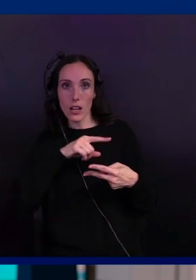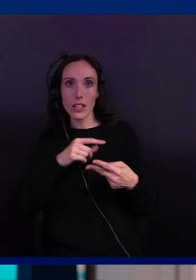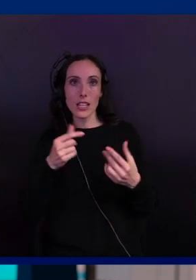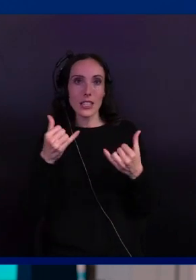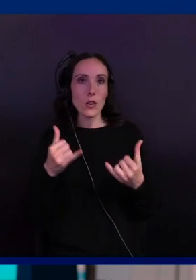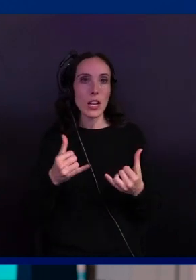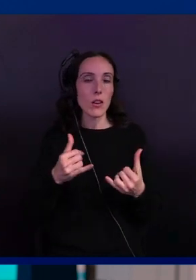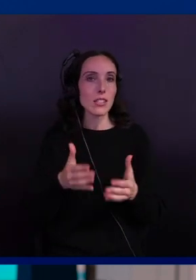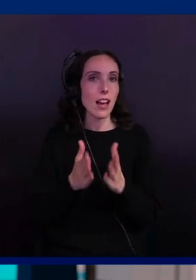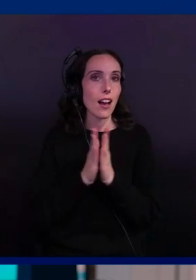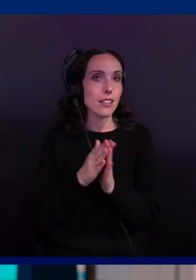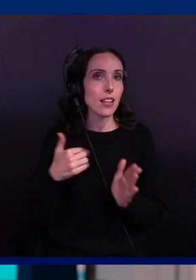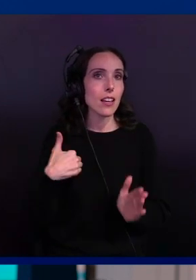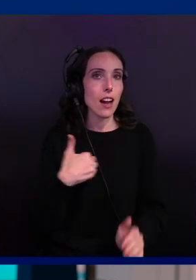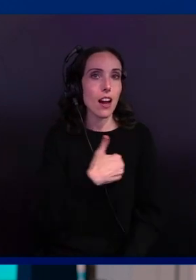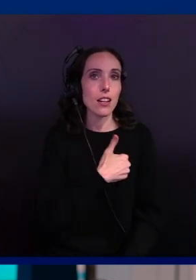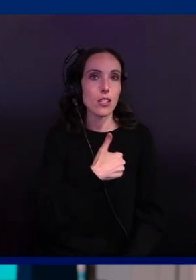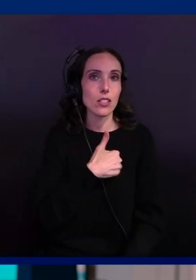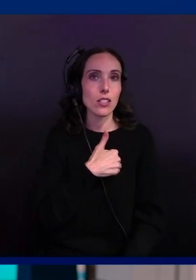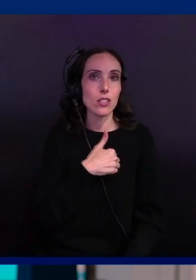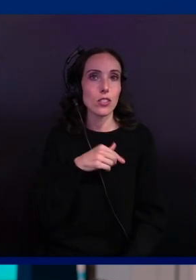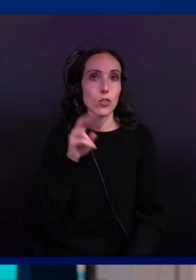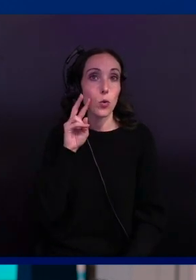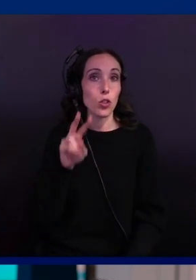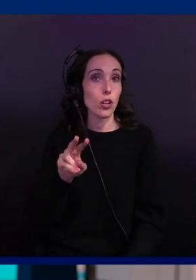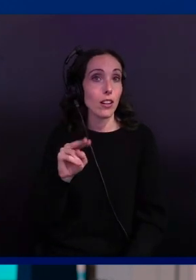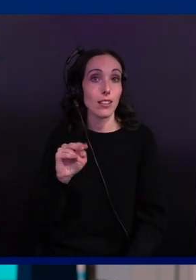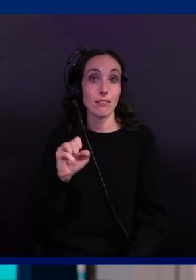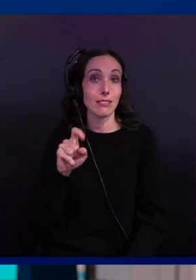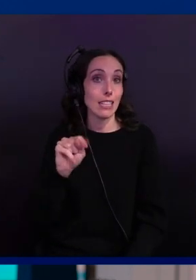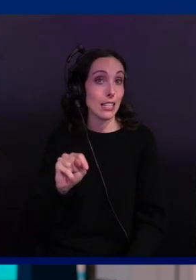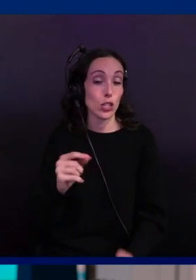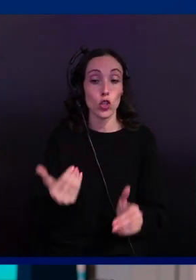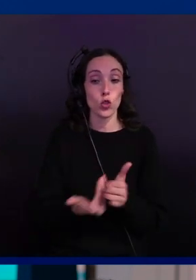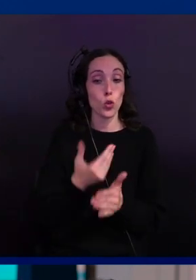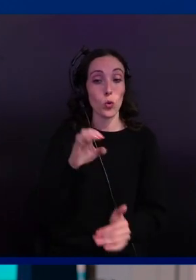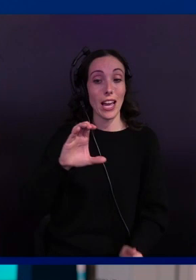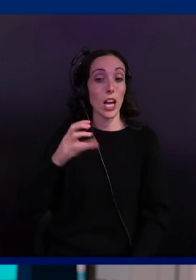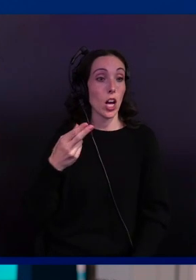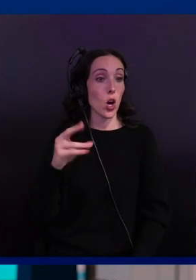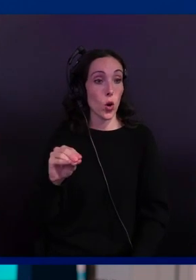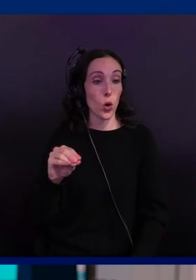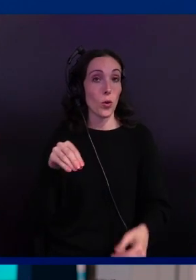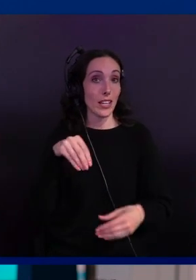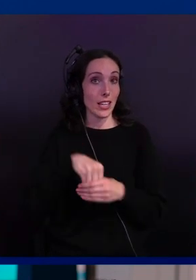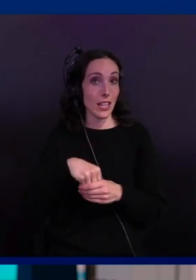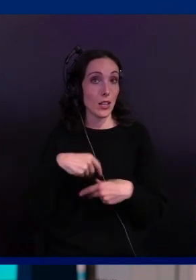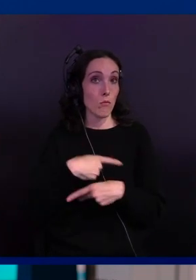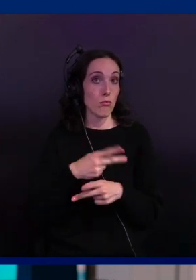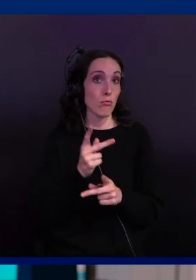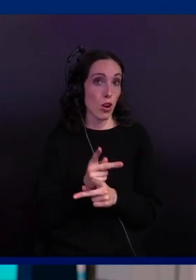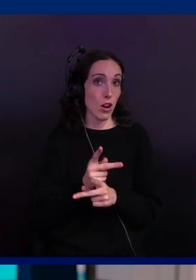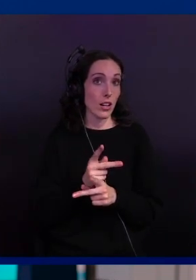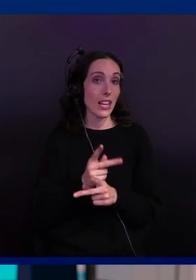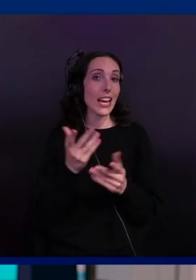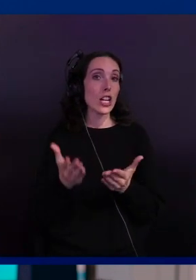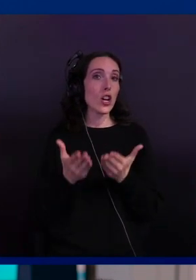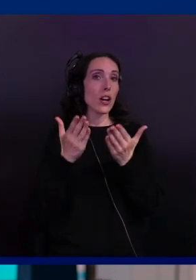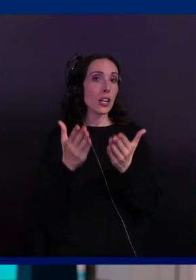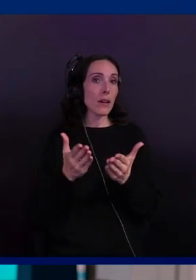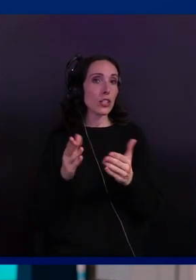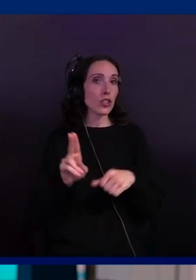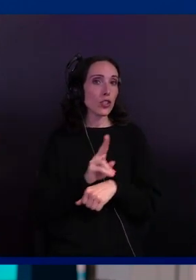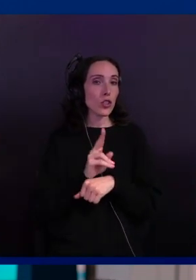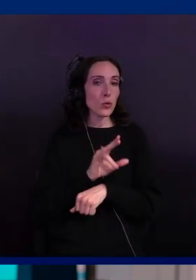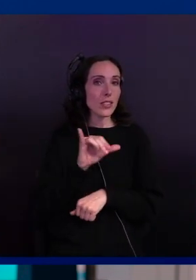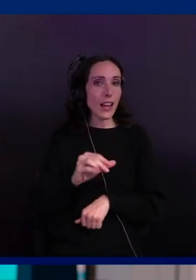insight. And if you look at the next one, new account fraud, it is recommended to use online fraud insight. And this